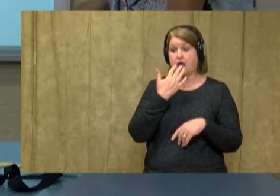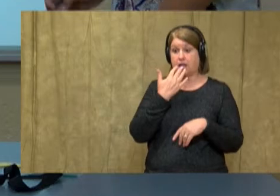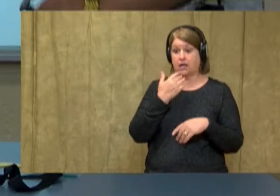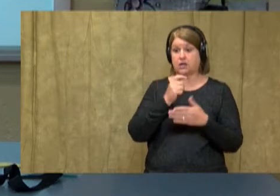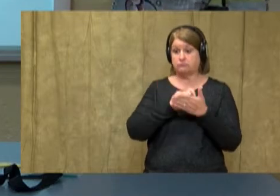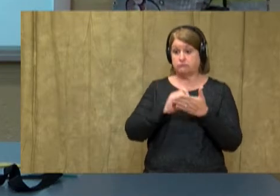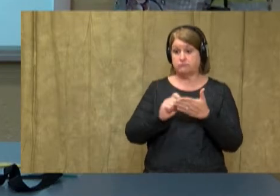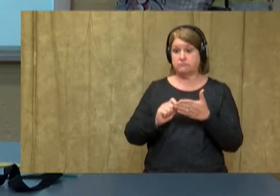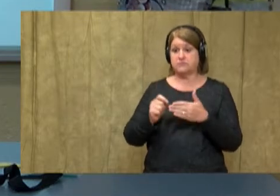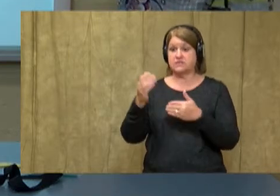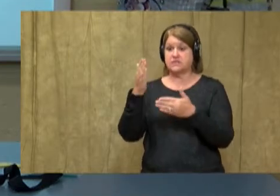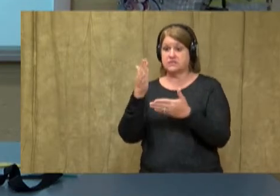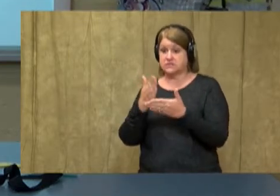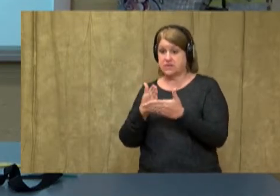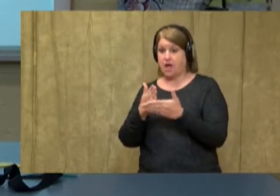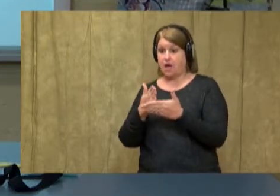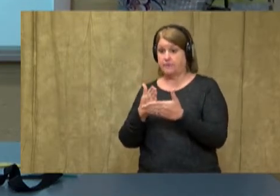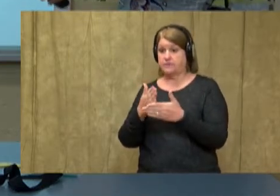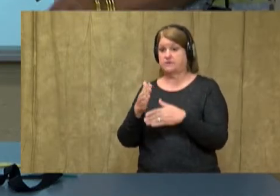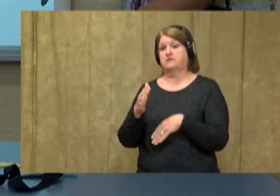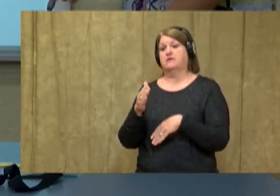square.